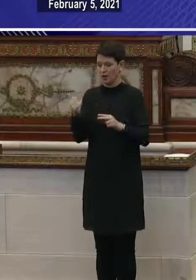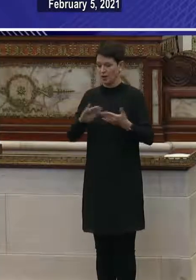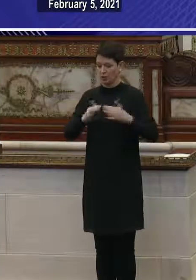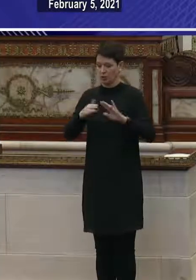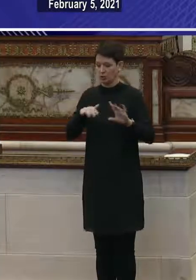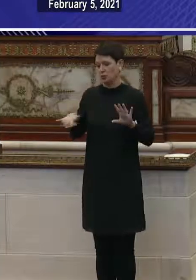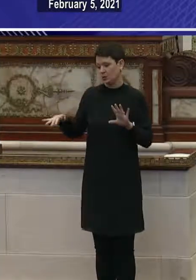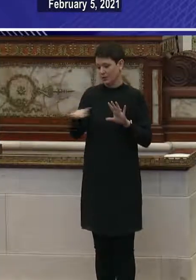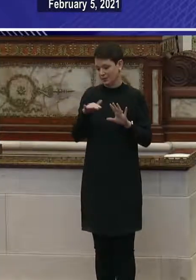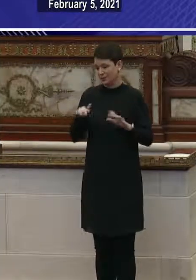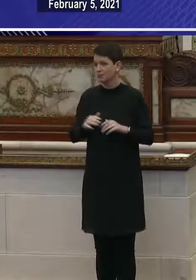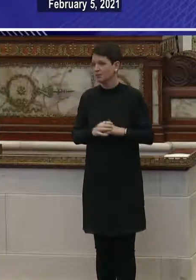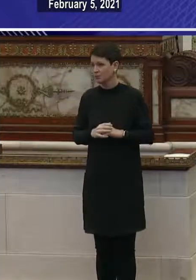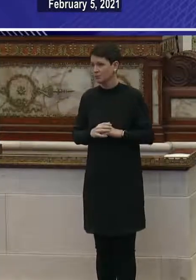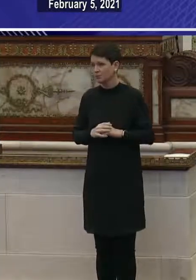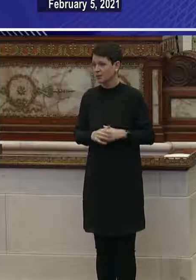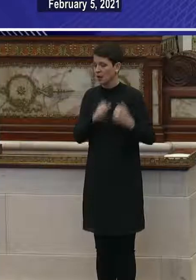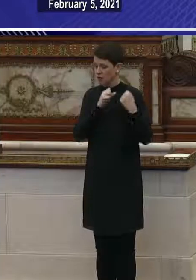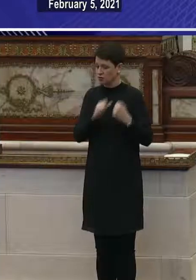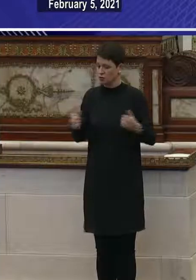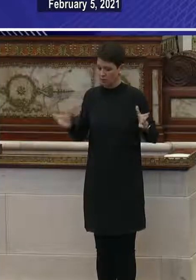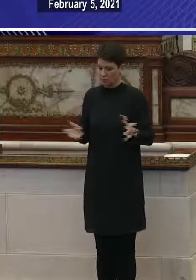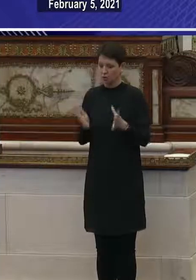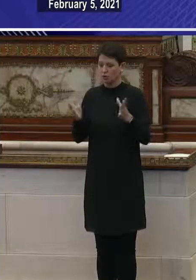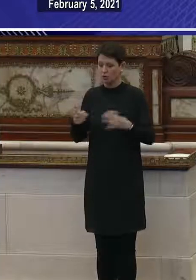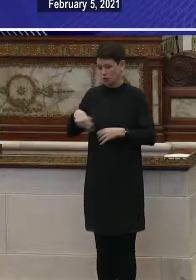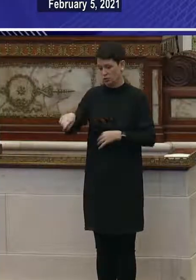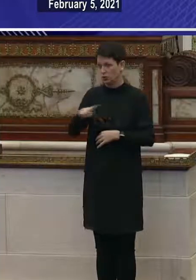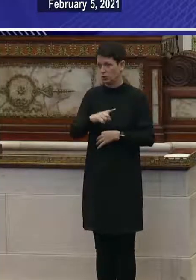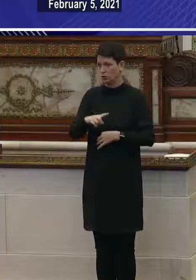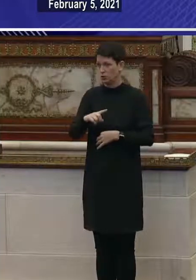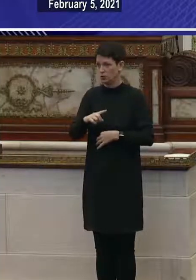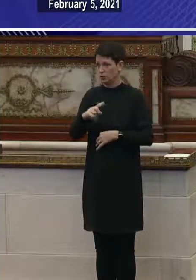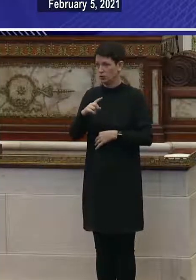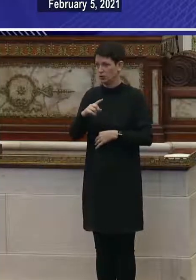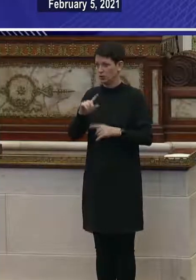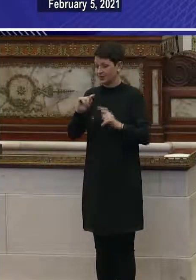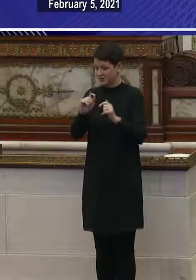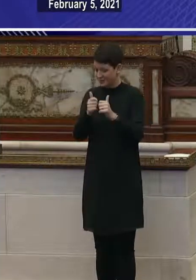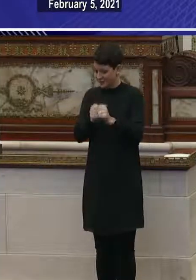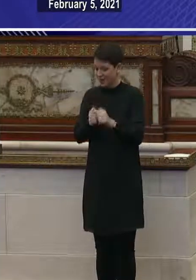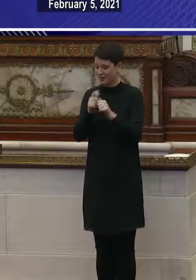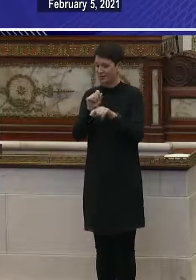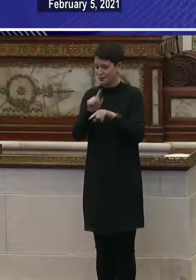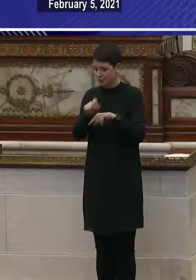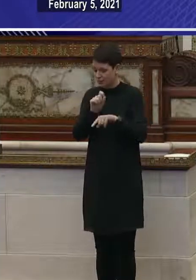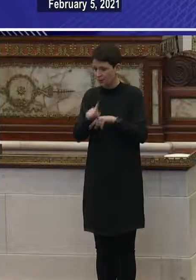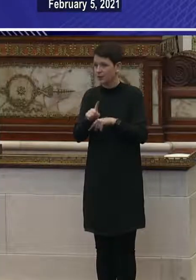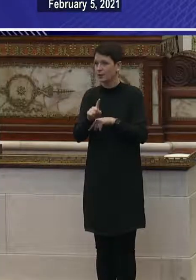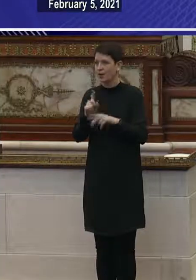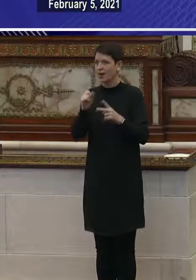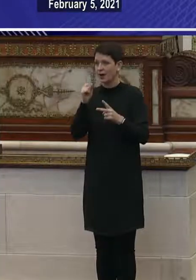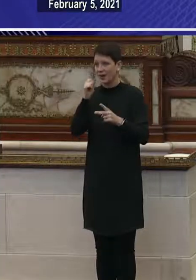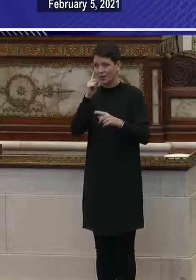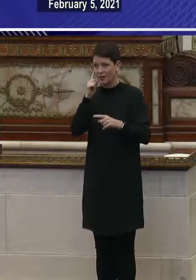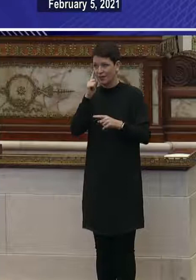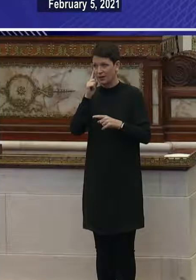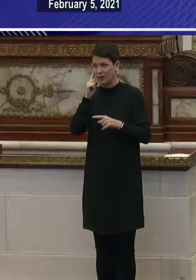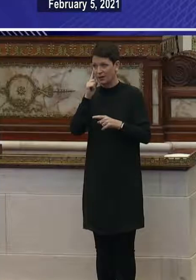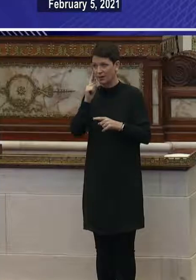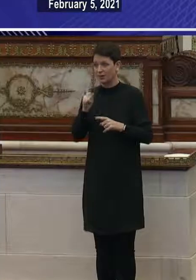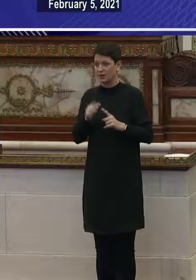communities. Strongly encouraging you to text, use. I think the census